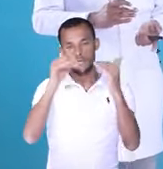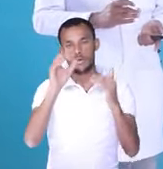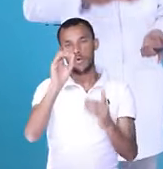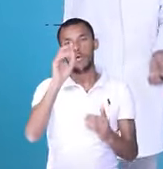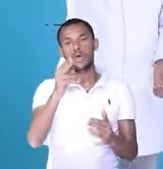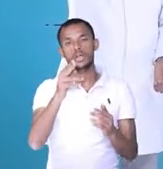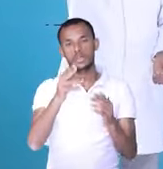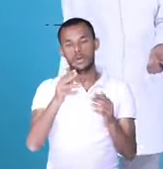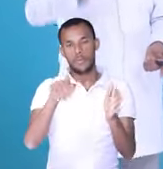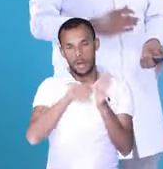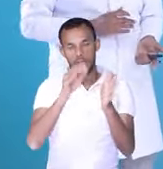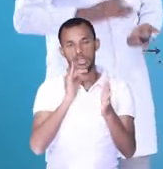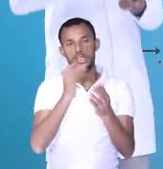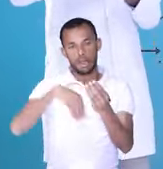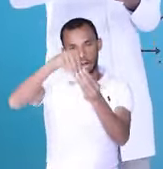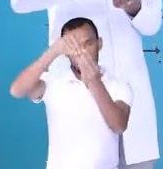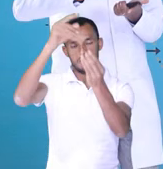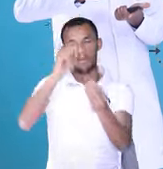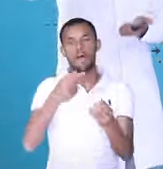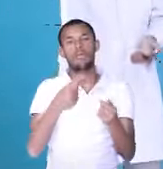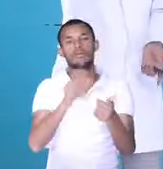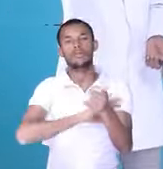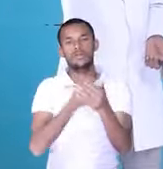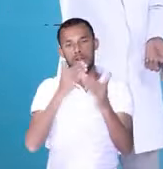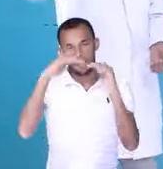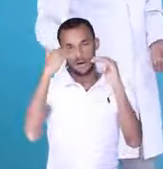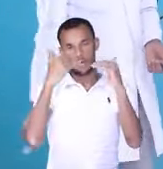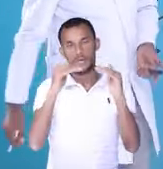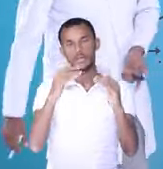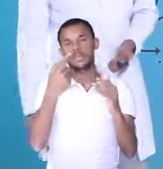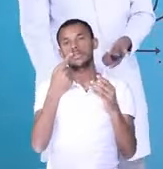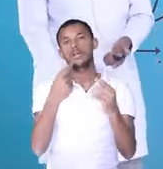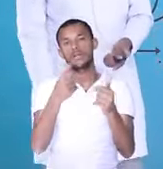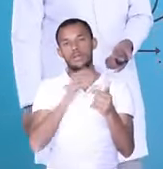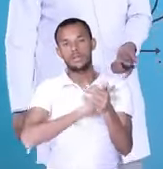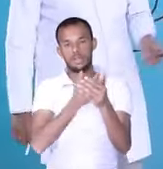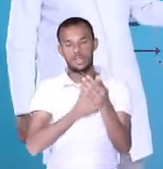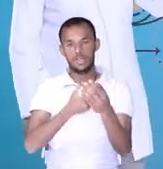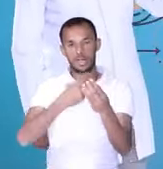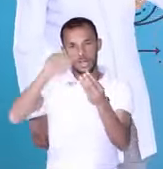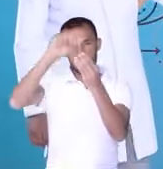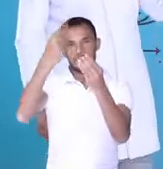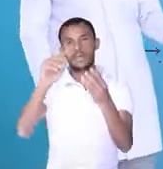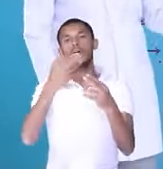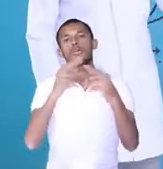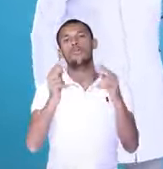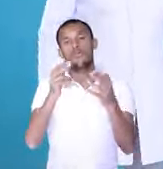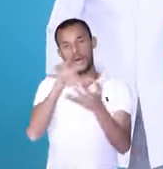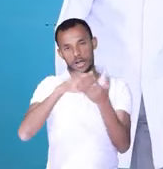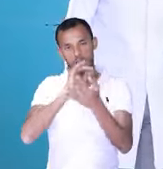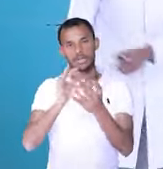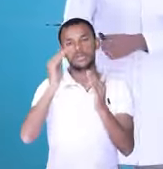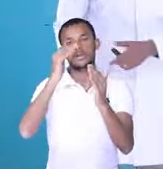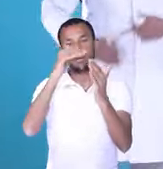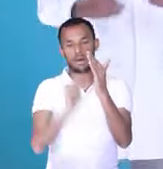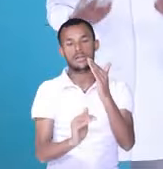is increasing the activation energy level. When the activation energy level is increases, the rate of the reaction will be decreases. Therefore, OH minus is